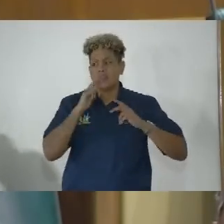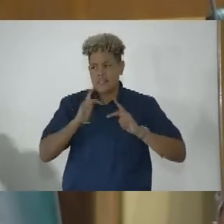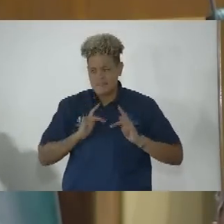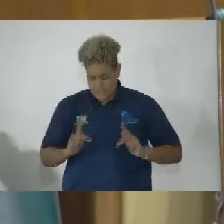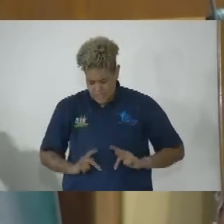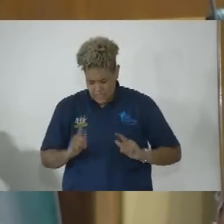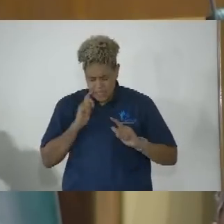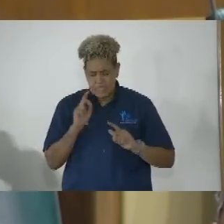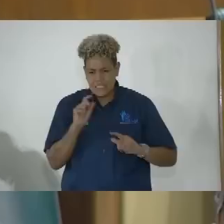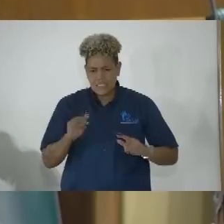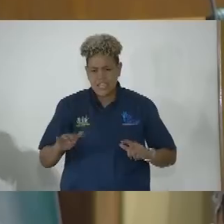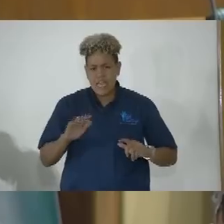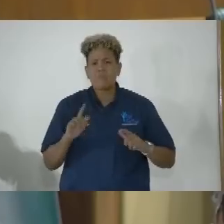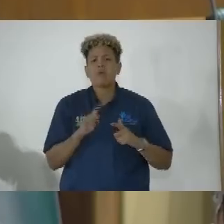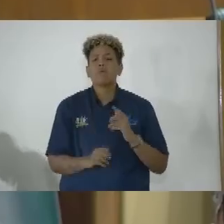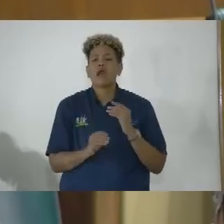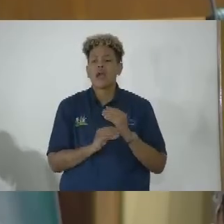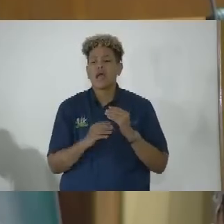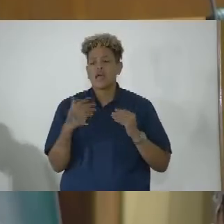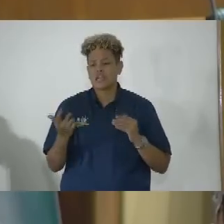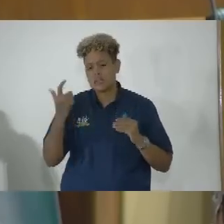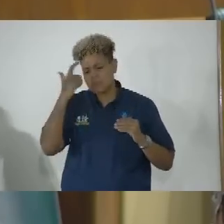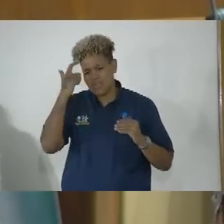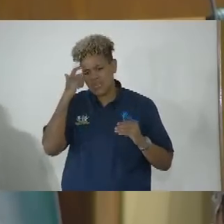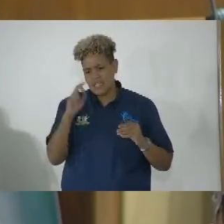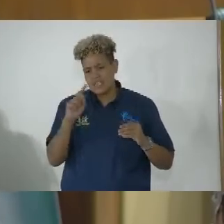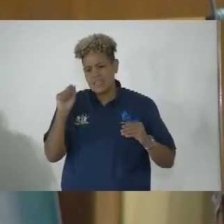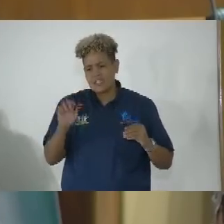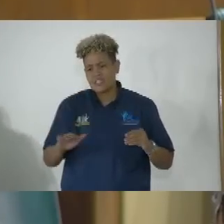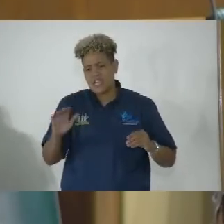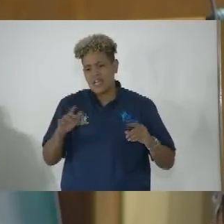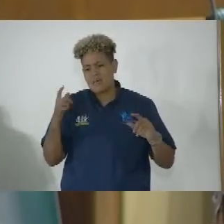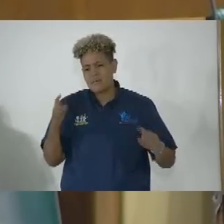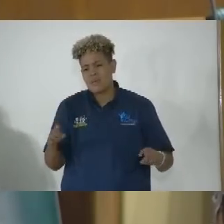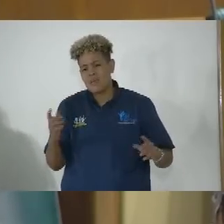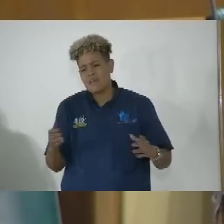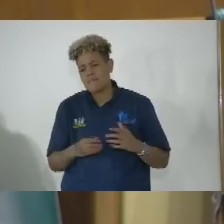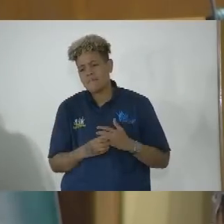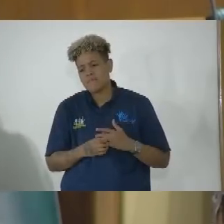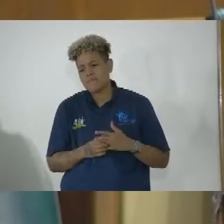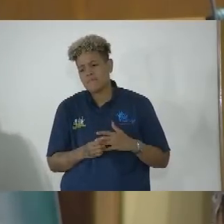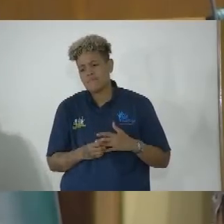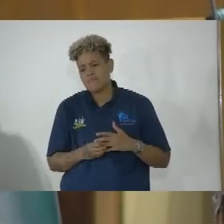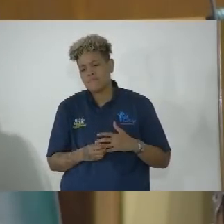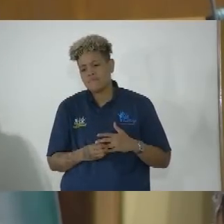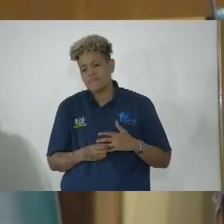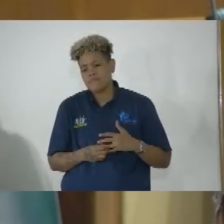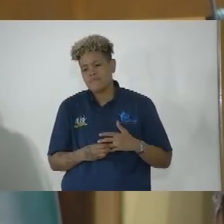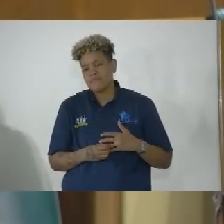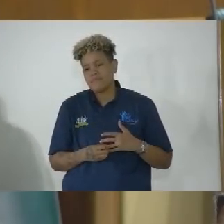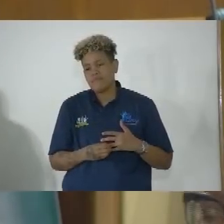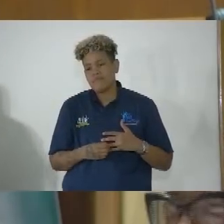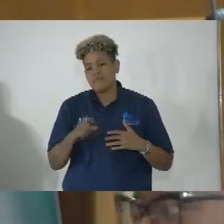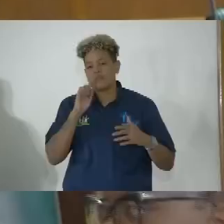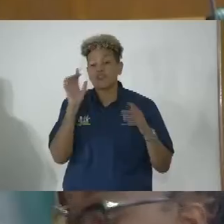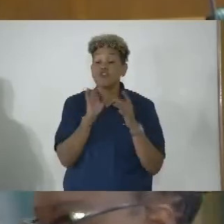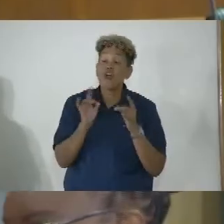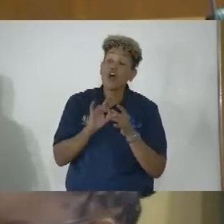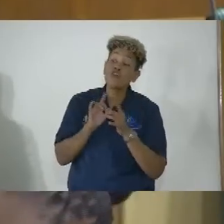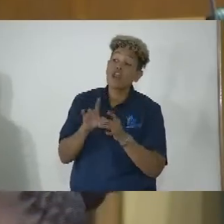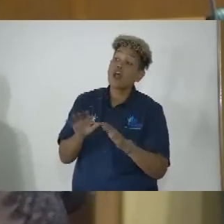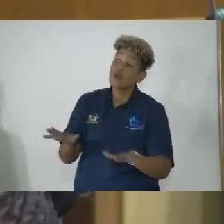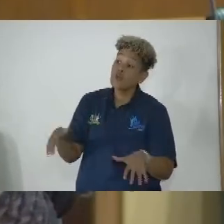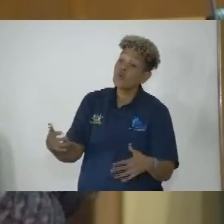physical disabled and mentally disabled, that it is talking